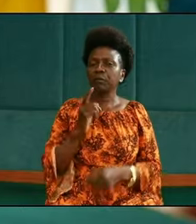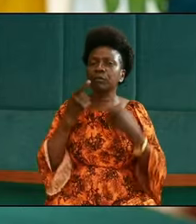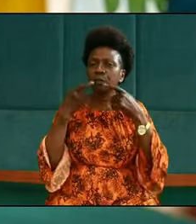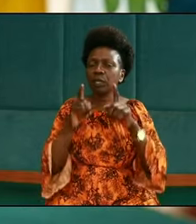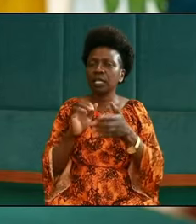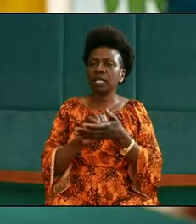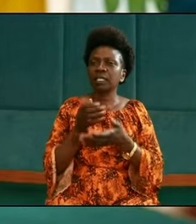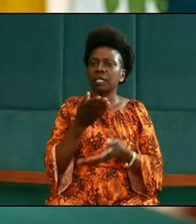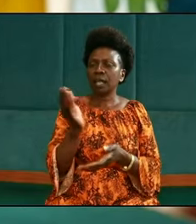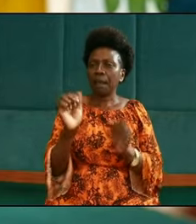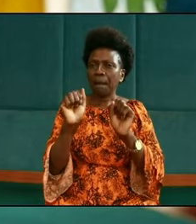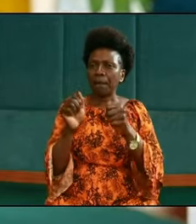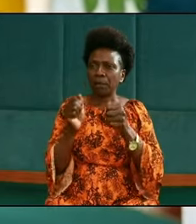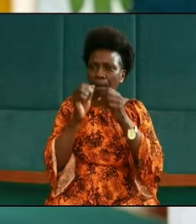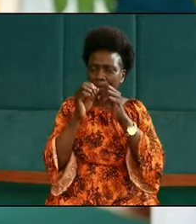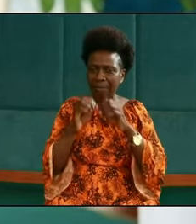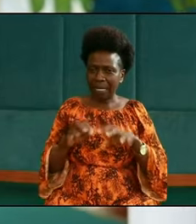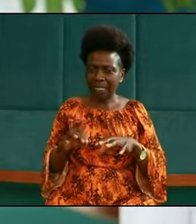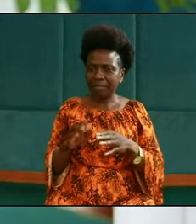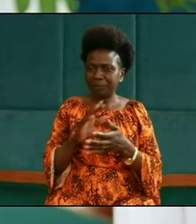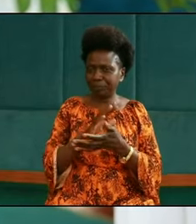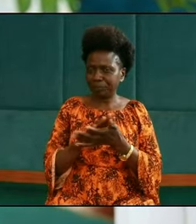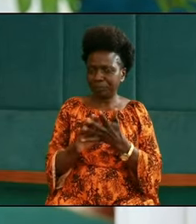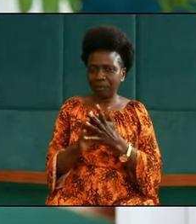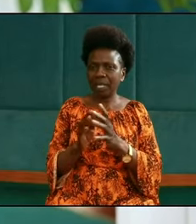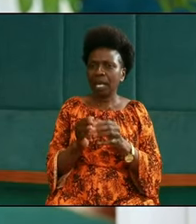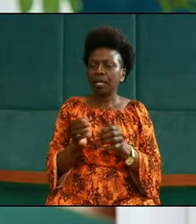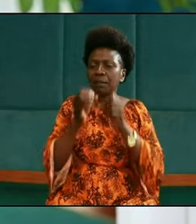bless same-sex unions,